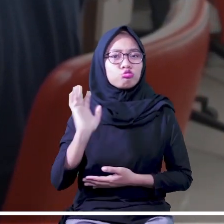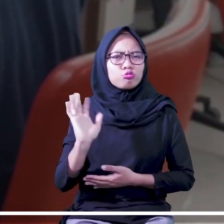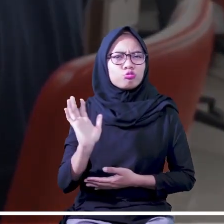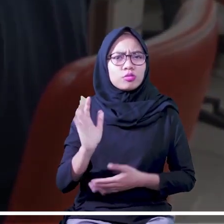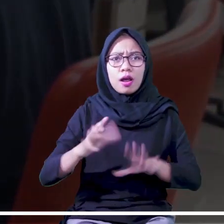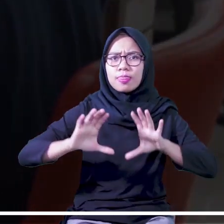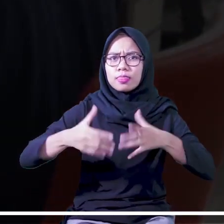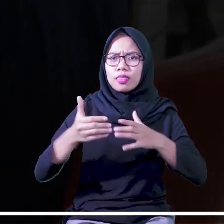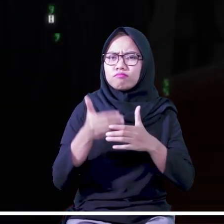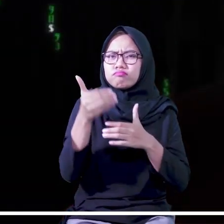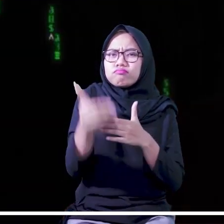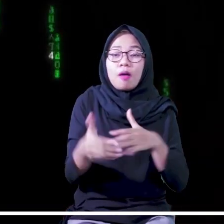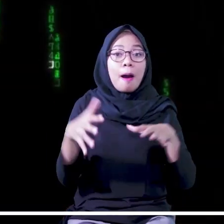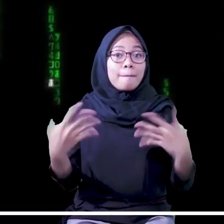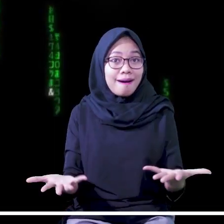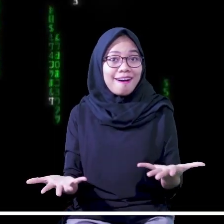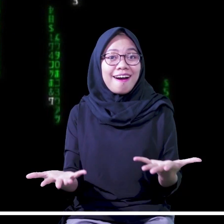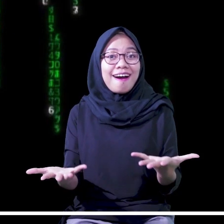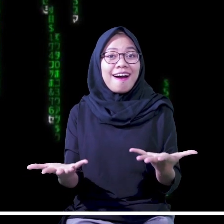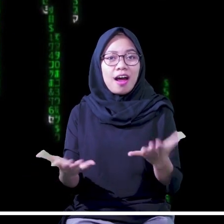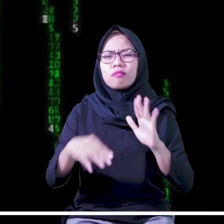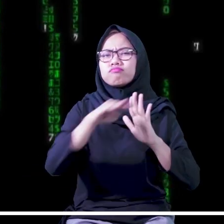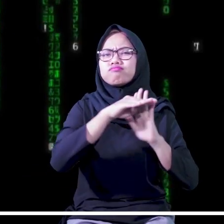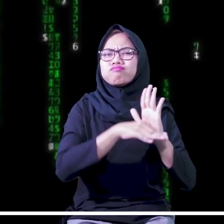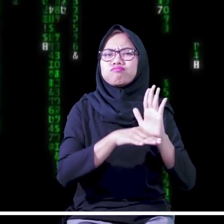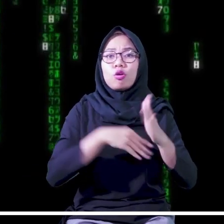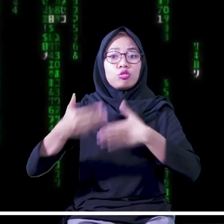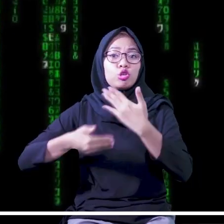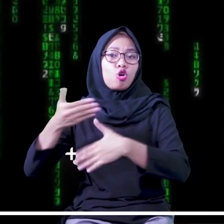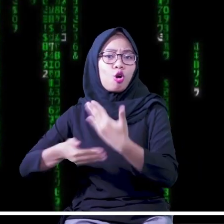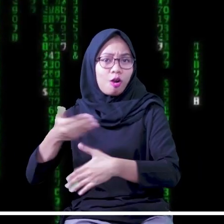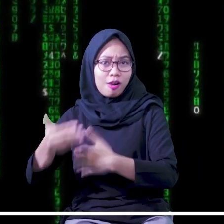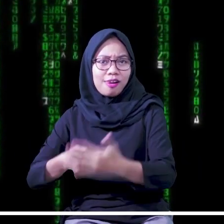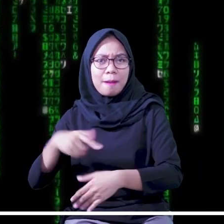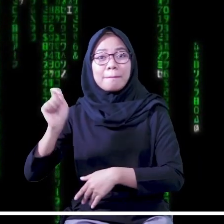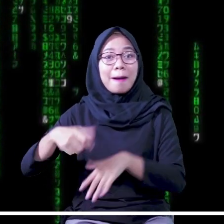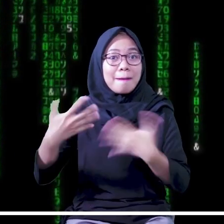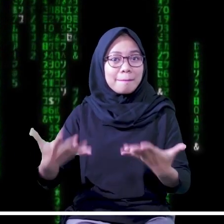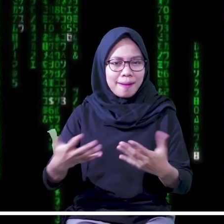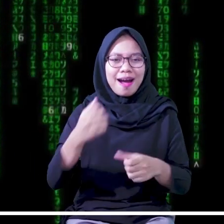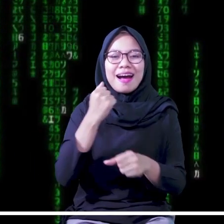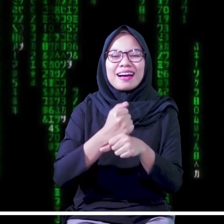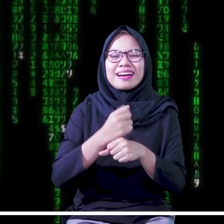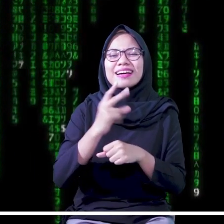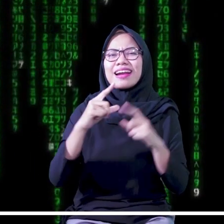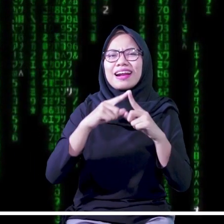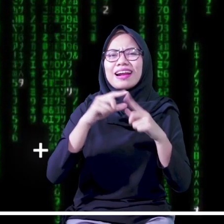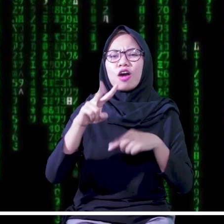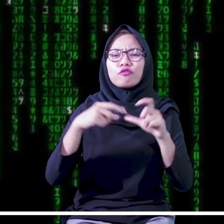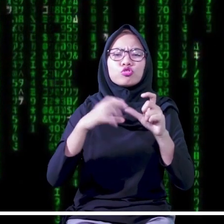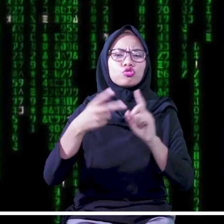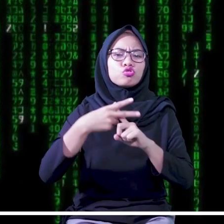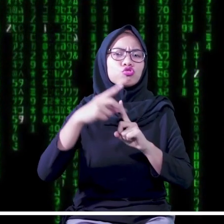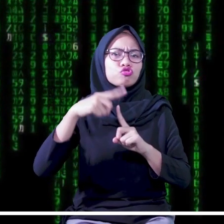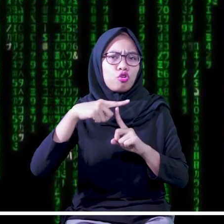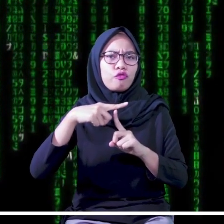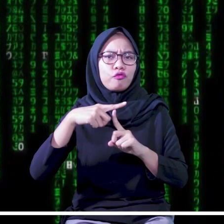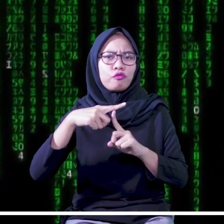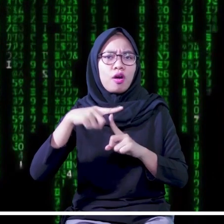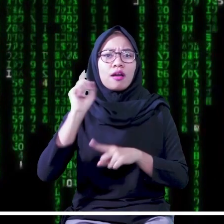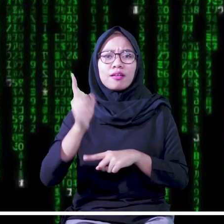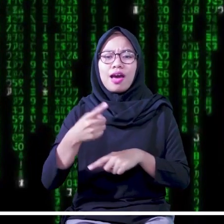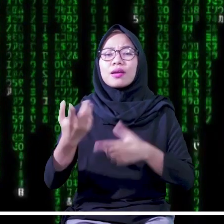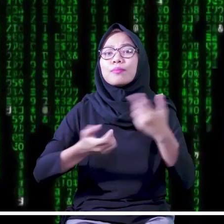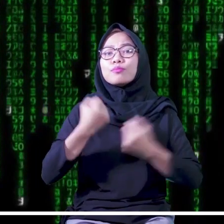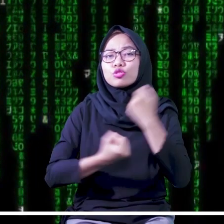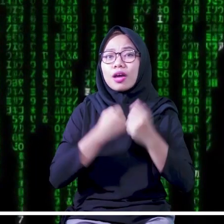Once the complete data is acquired, the team moves on to the next stage. The GraphSoft modified software from DTU Denmark